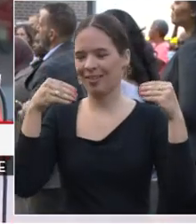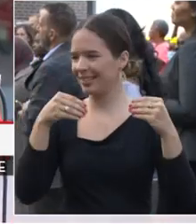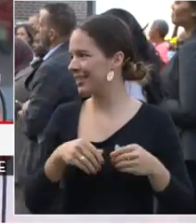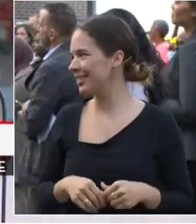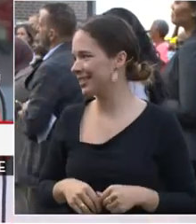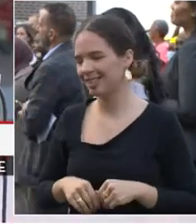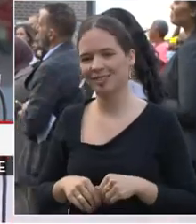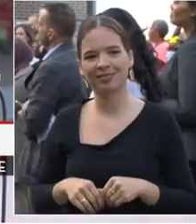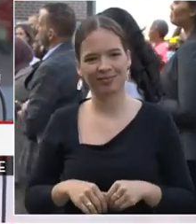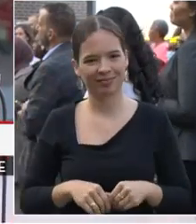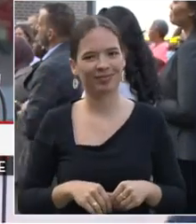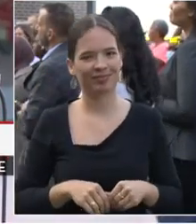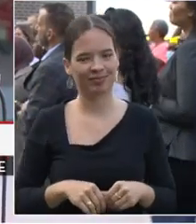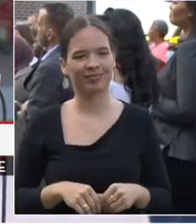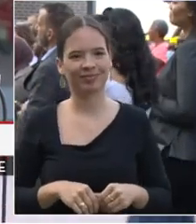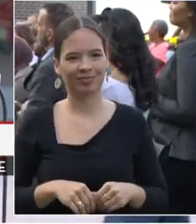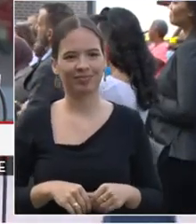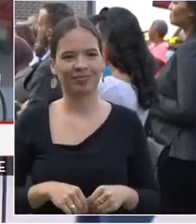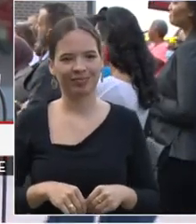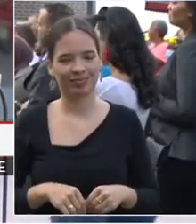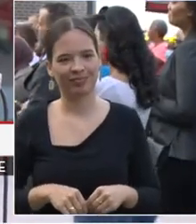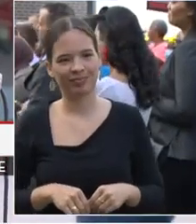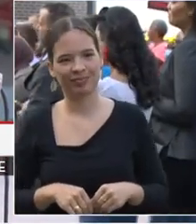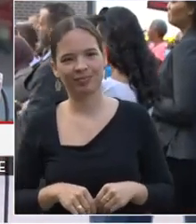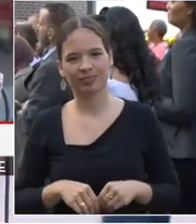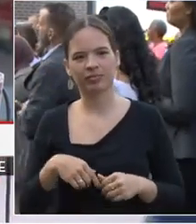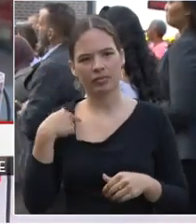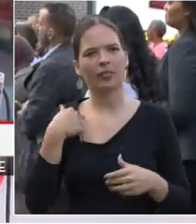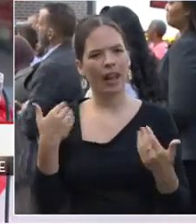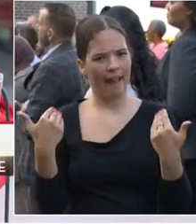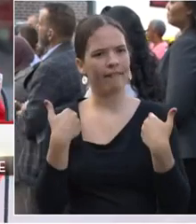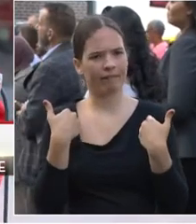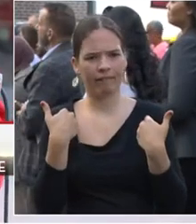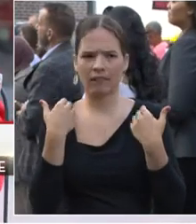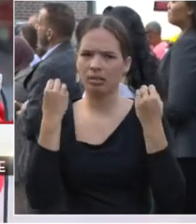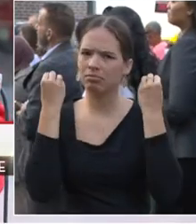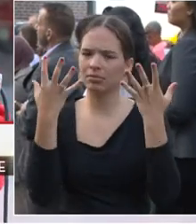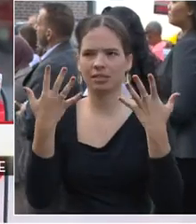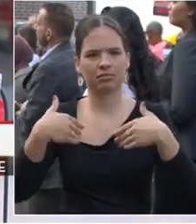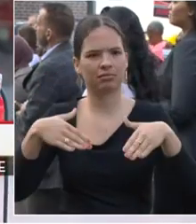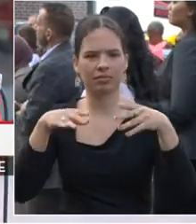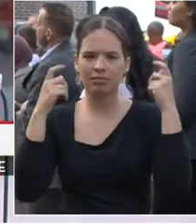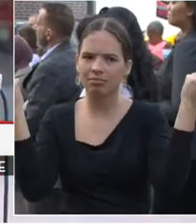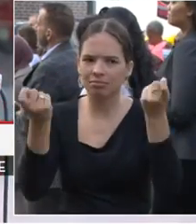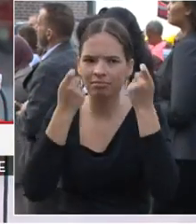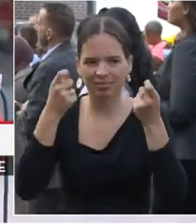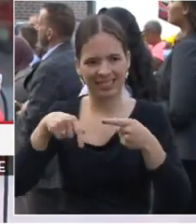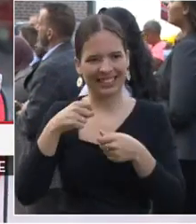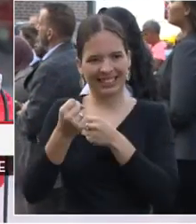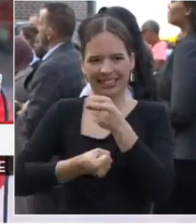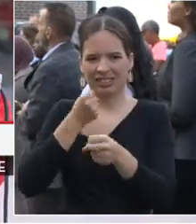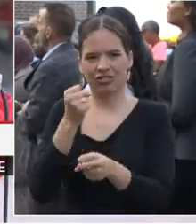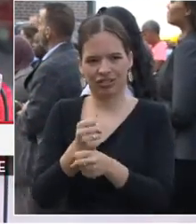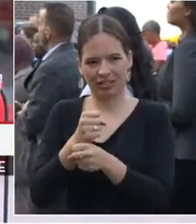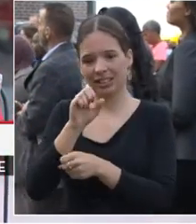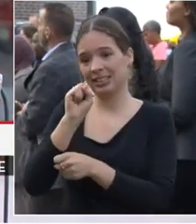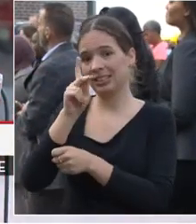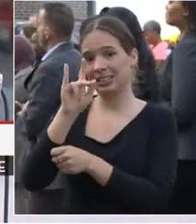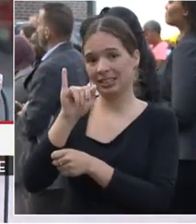Indeed, we had much to celebrate this year at Skyland,